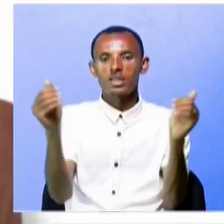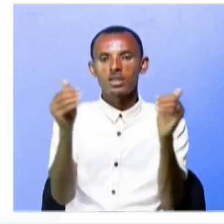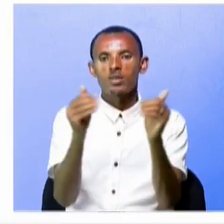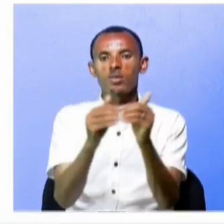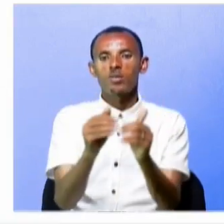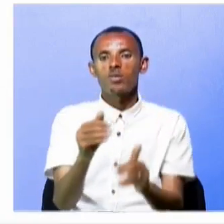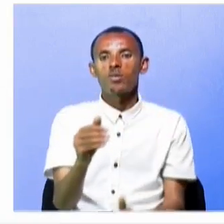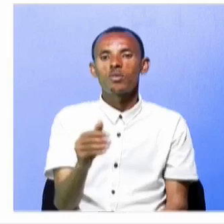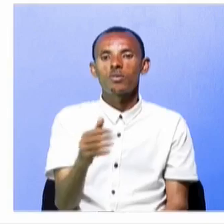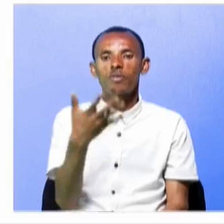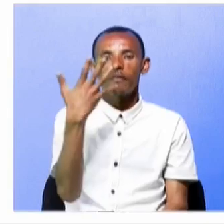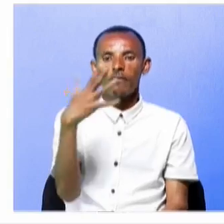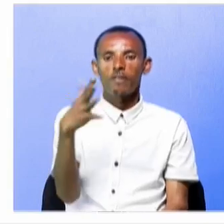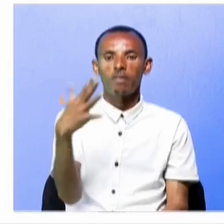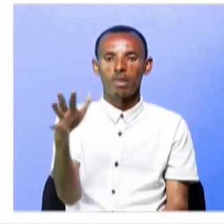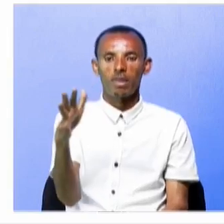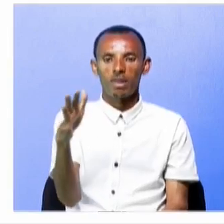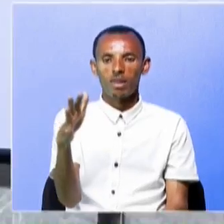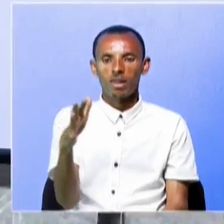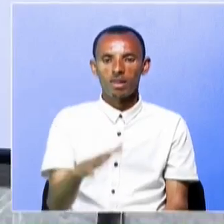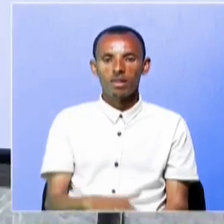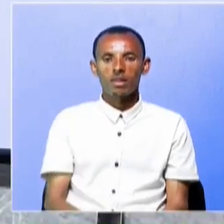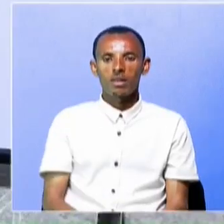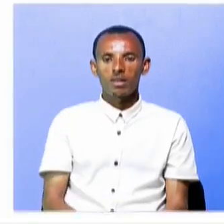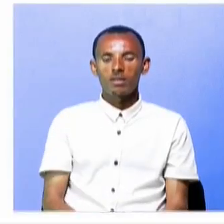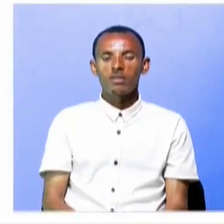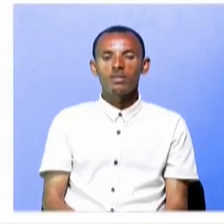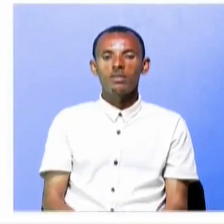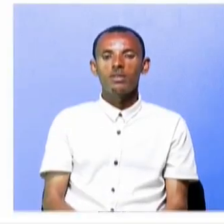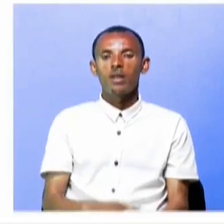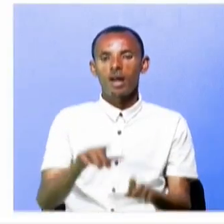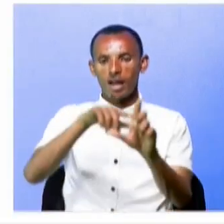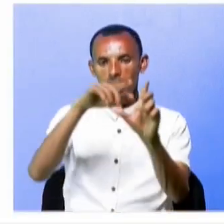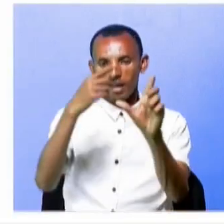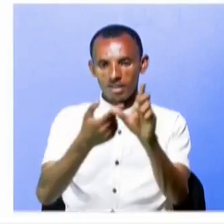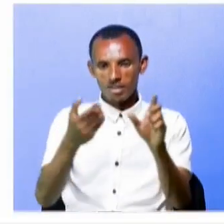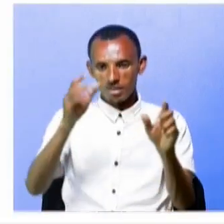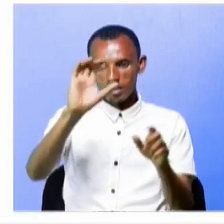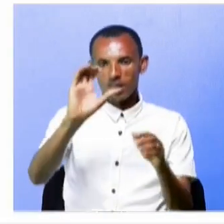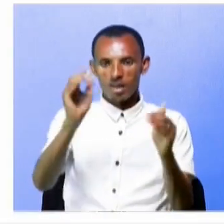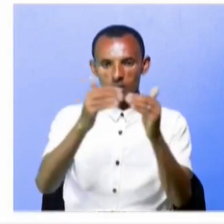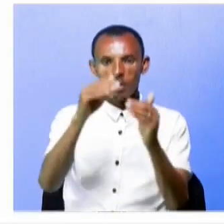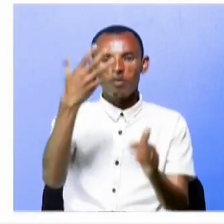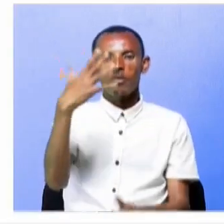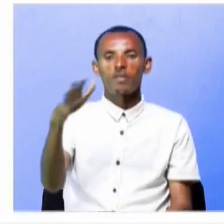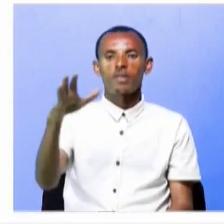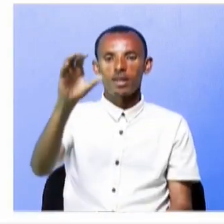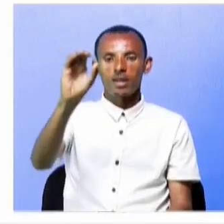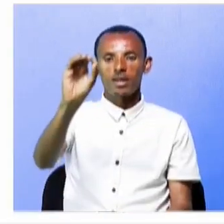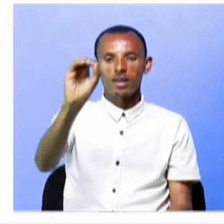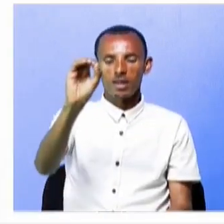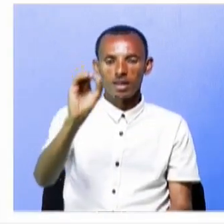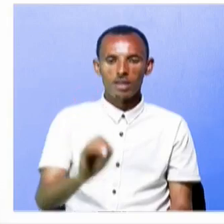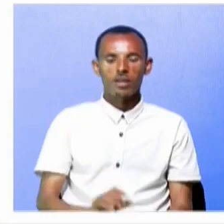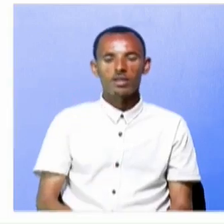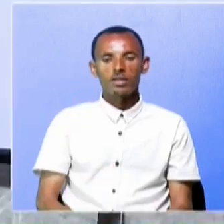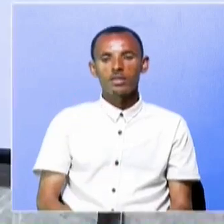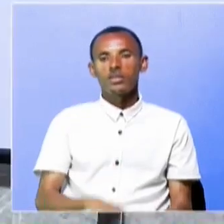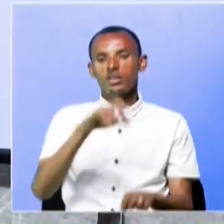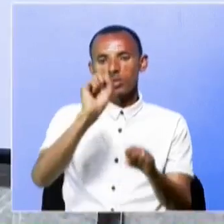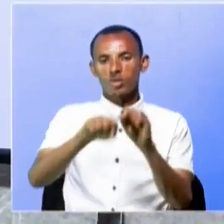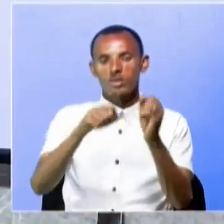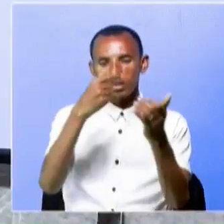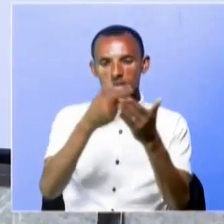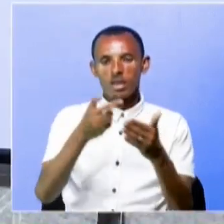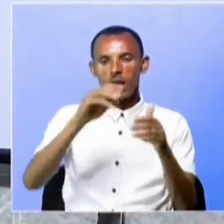is 15, right? Therefore, angle C is 15 degree, okay? So this